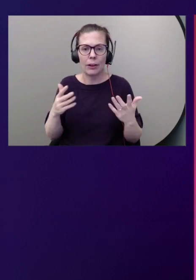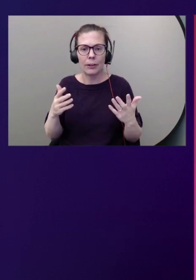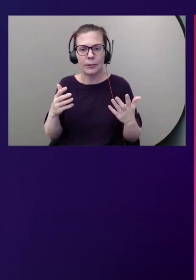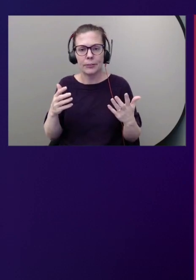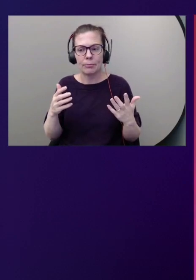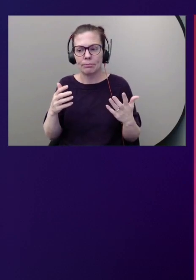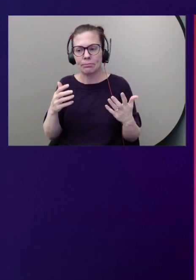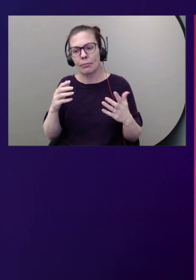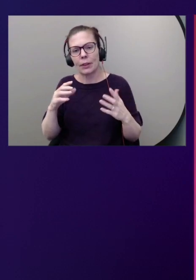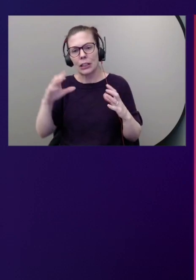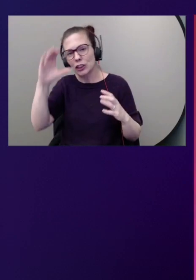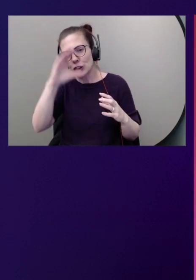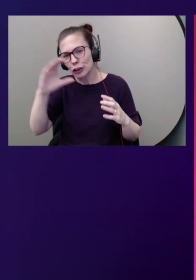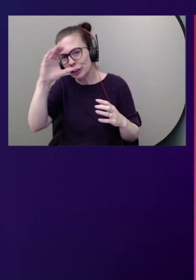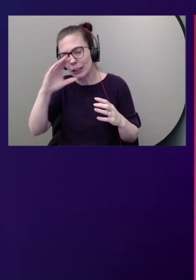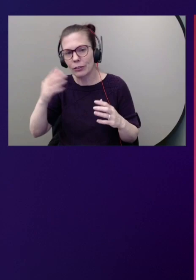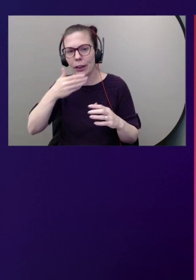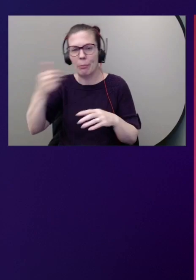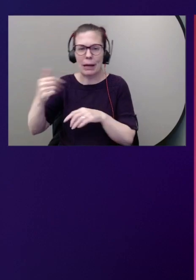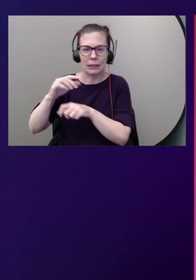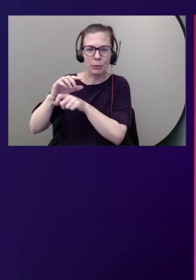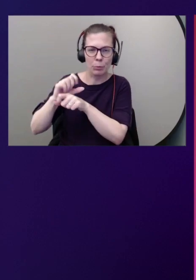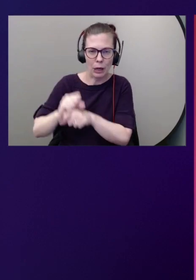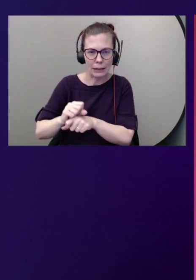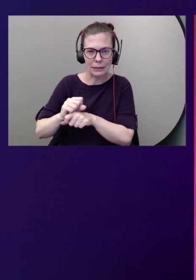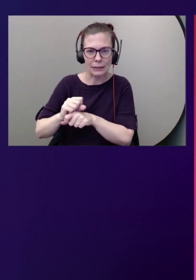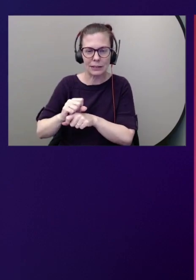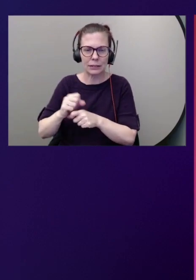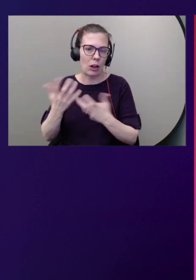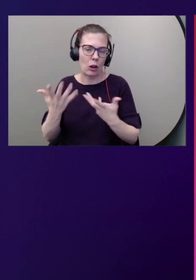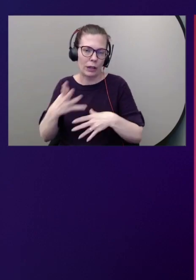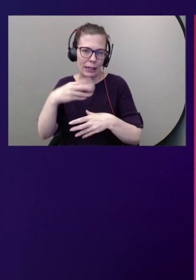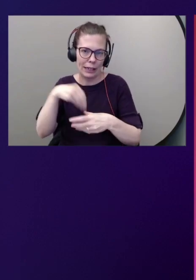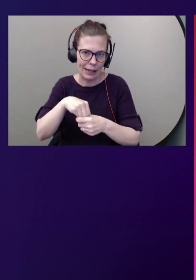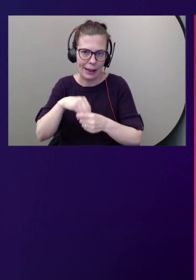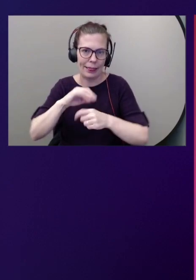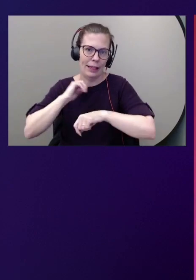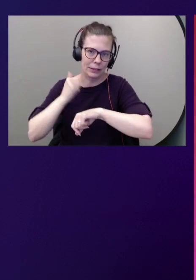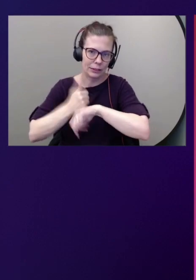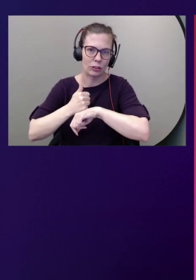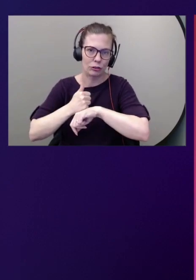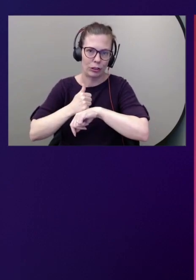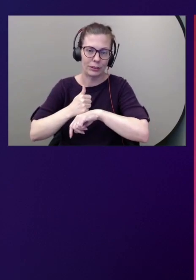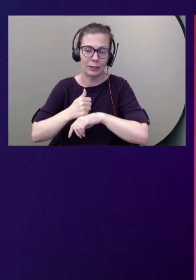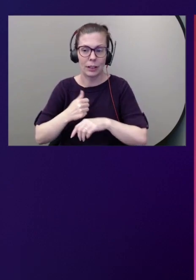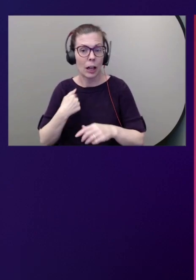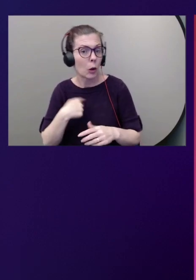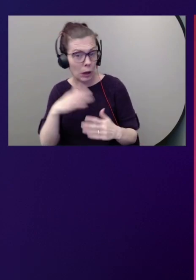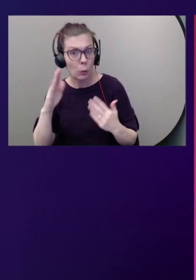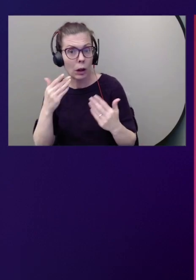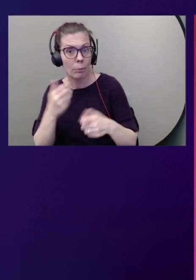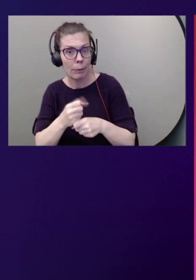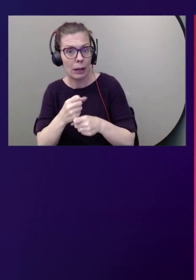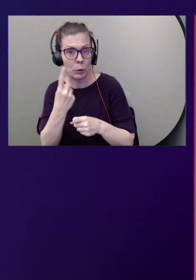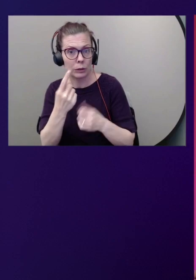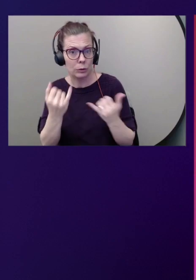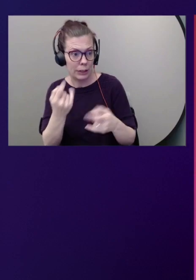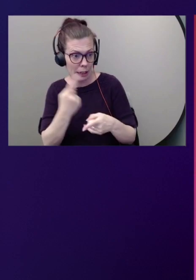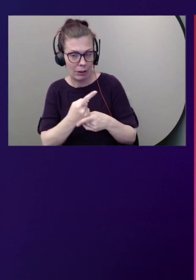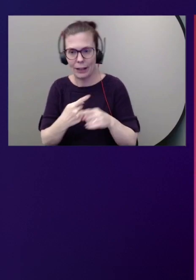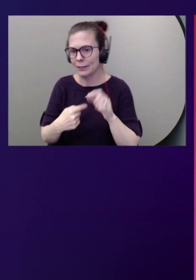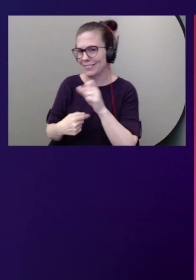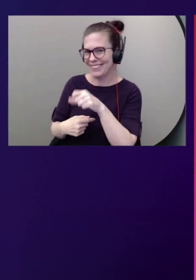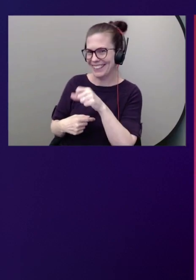searching around for the best practices, because they're already built into the construct. We're going to be building a construct today, yes? Yeah, we're